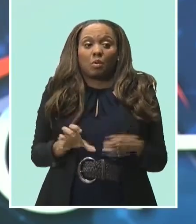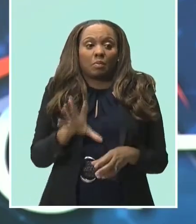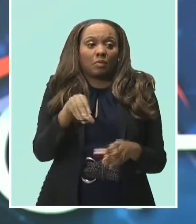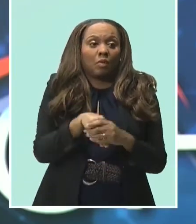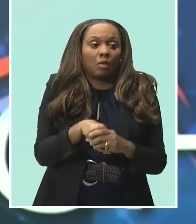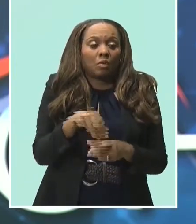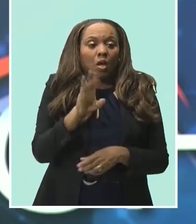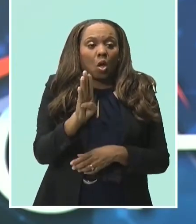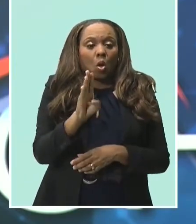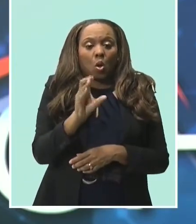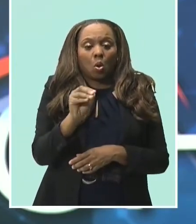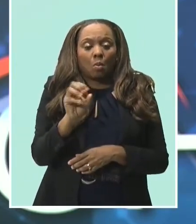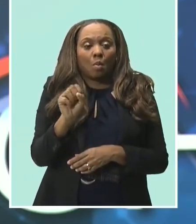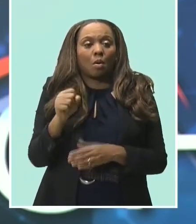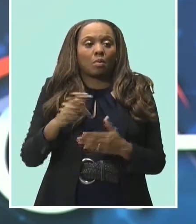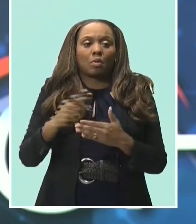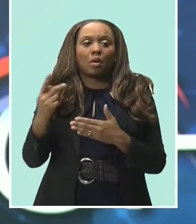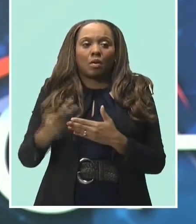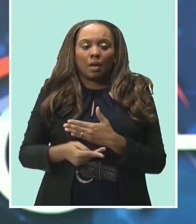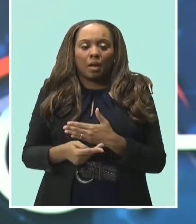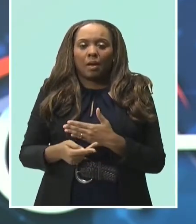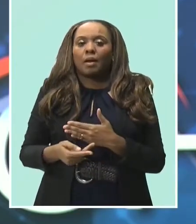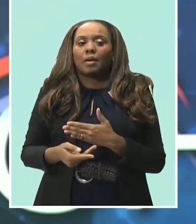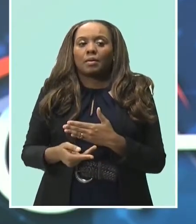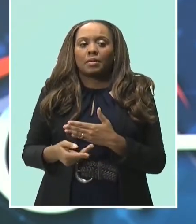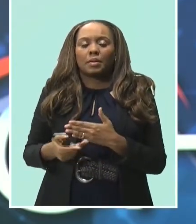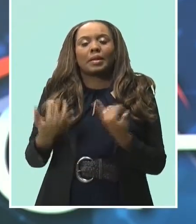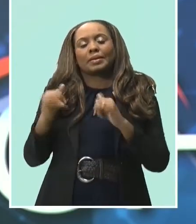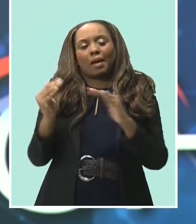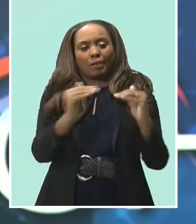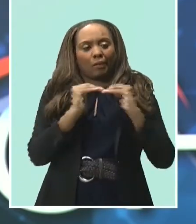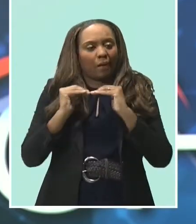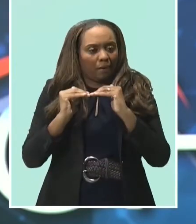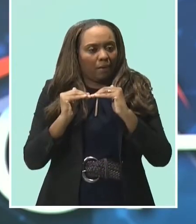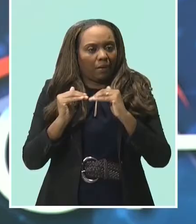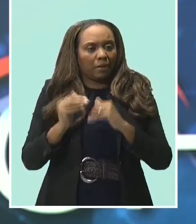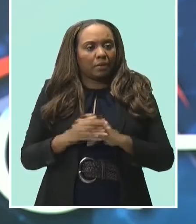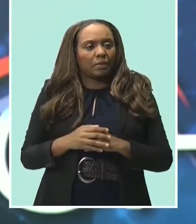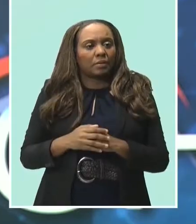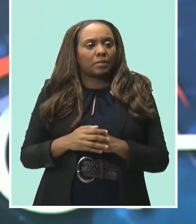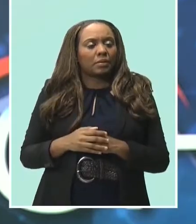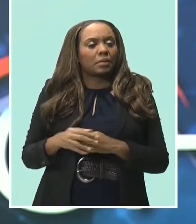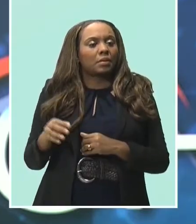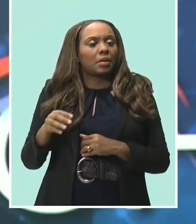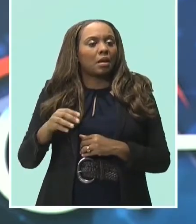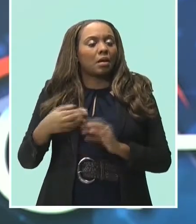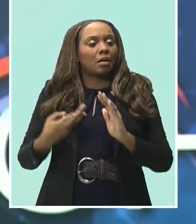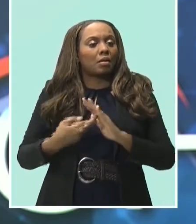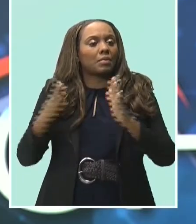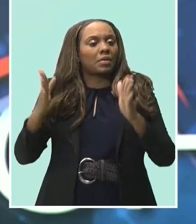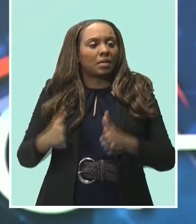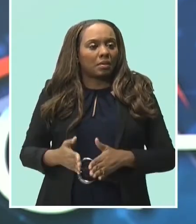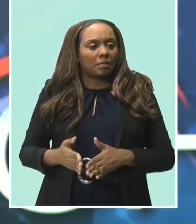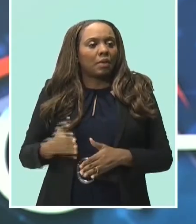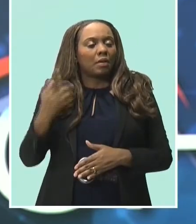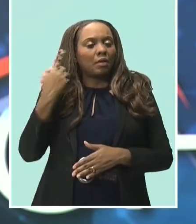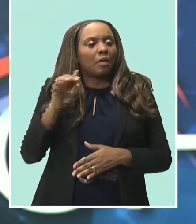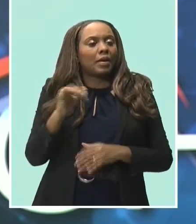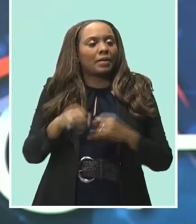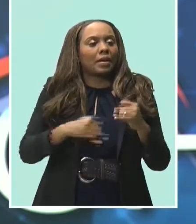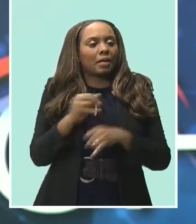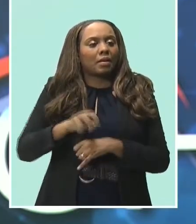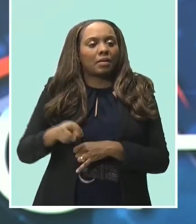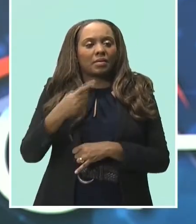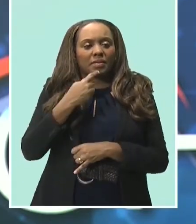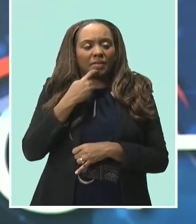not disadvantaged. This from spokesman on tourism and regional and international transport, Scott Rutherhead. He says government should have offered the